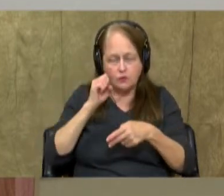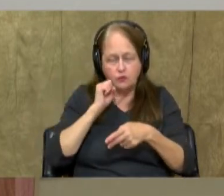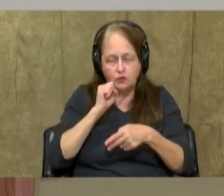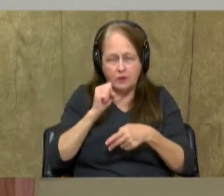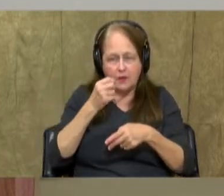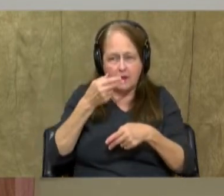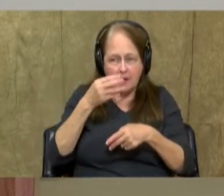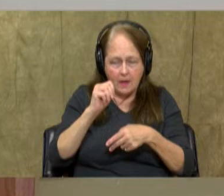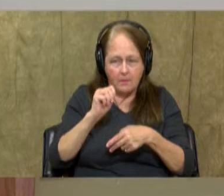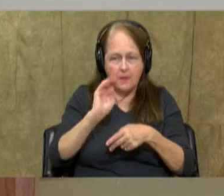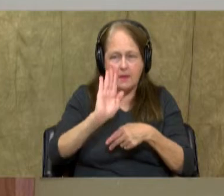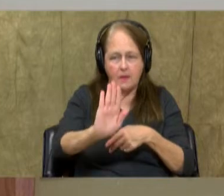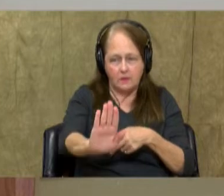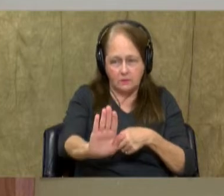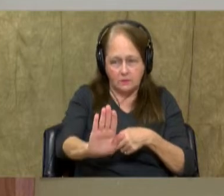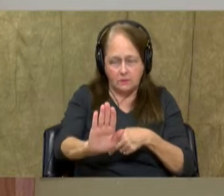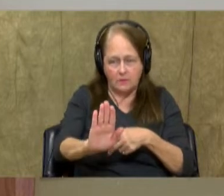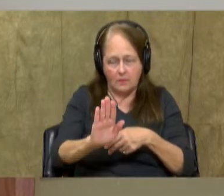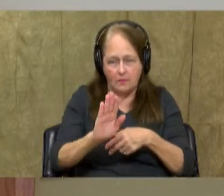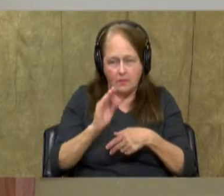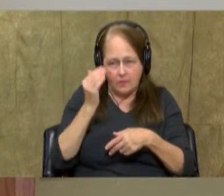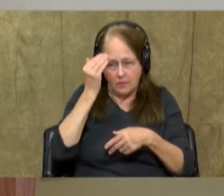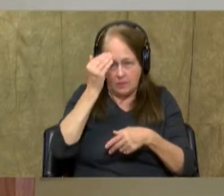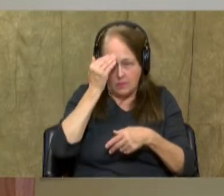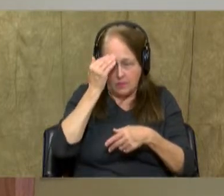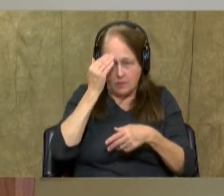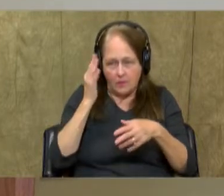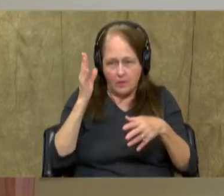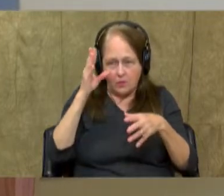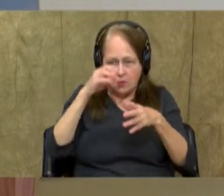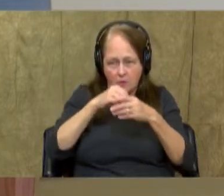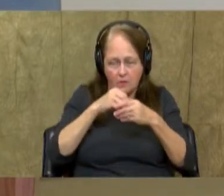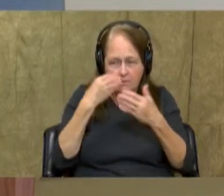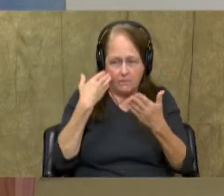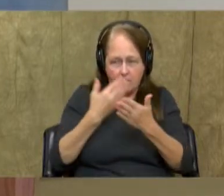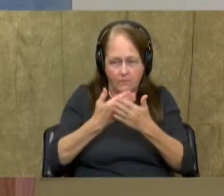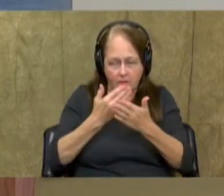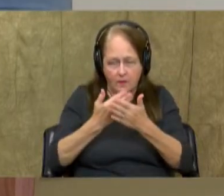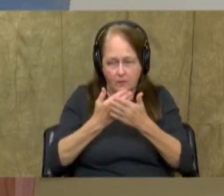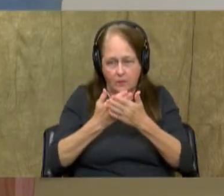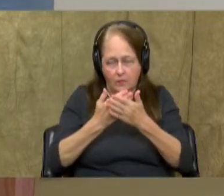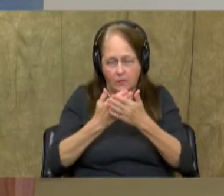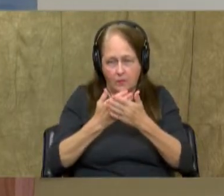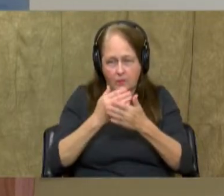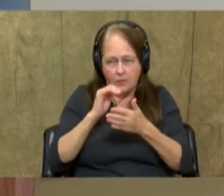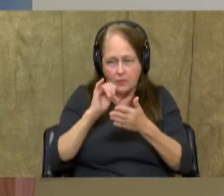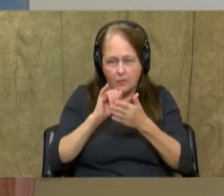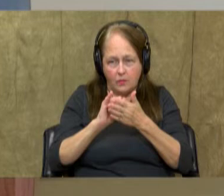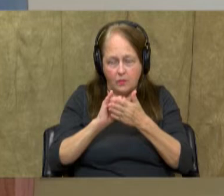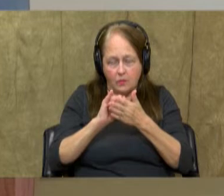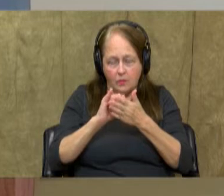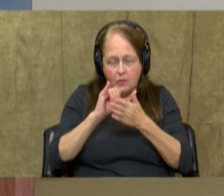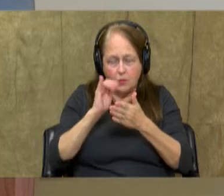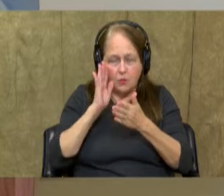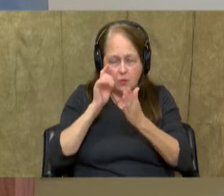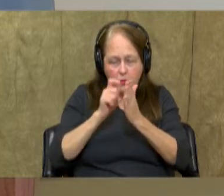him, or his, definitely. We also know that it includes facts. We know that the author is going to implement more